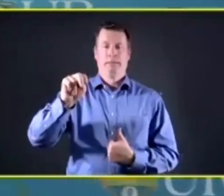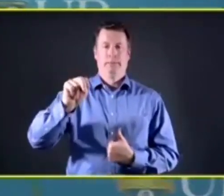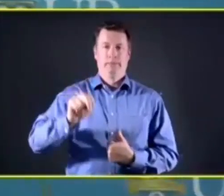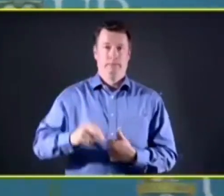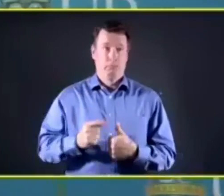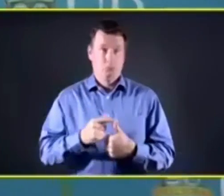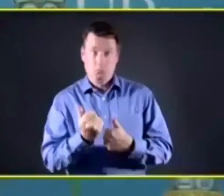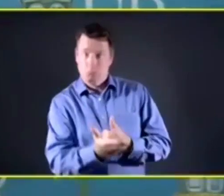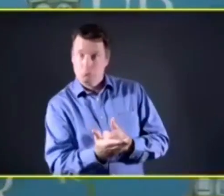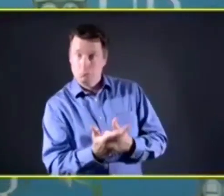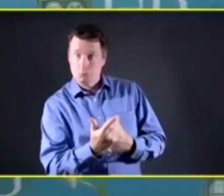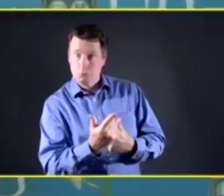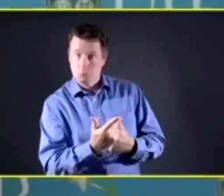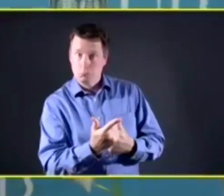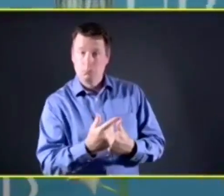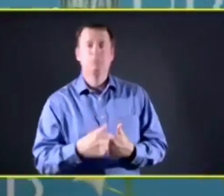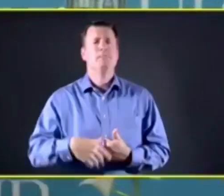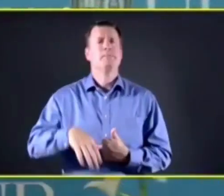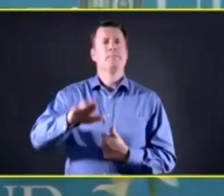been